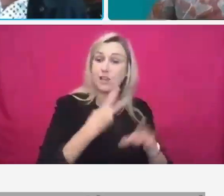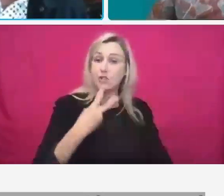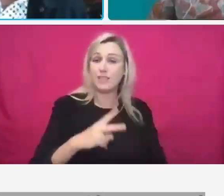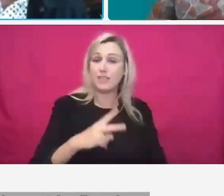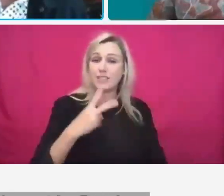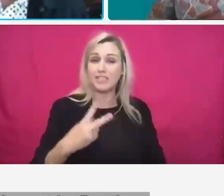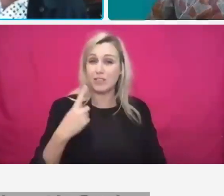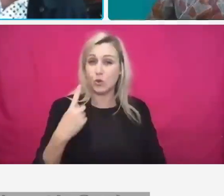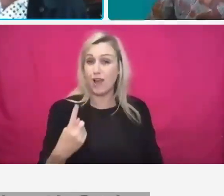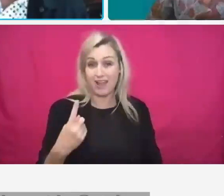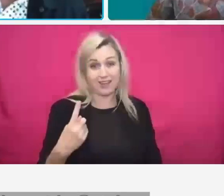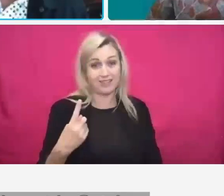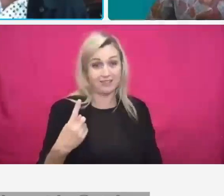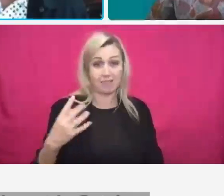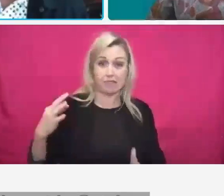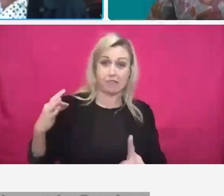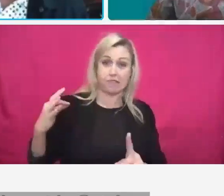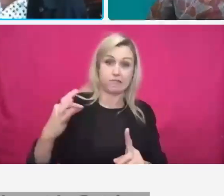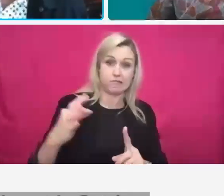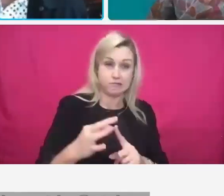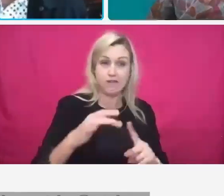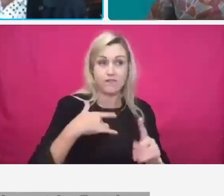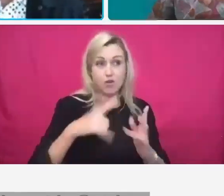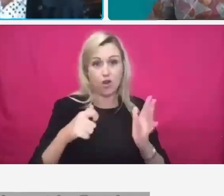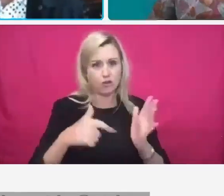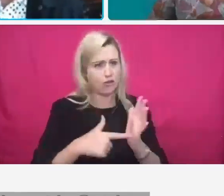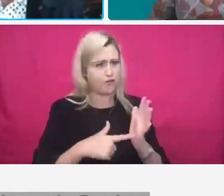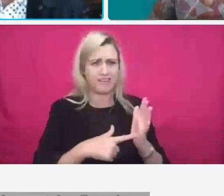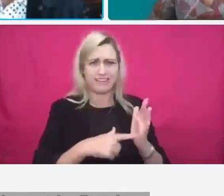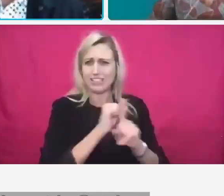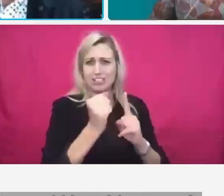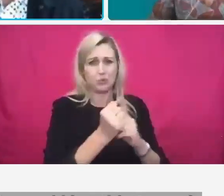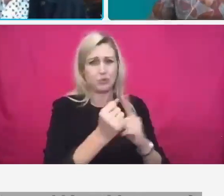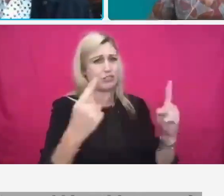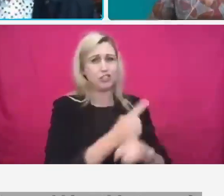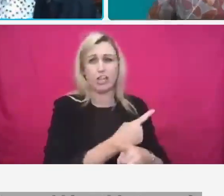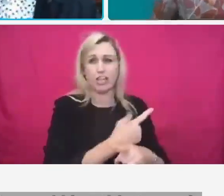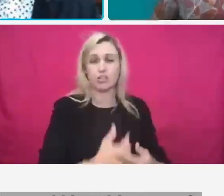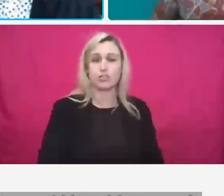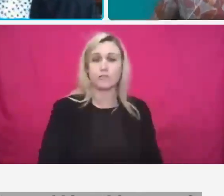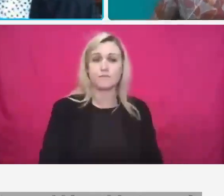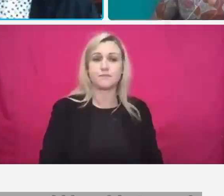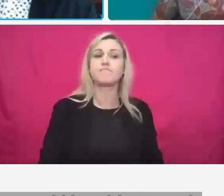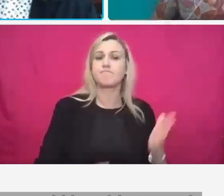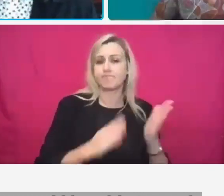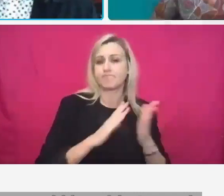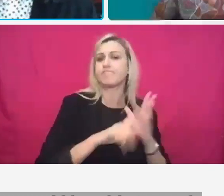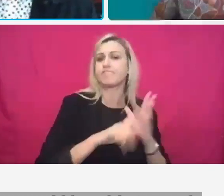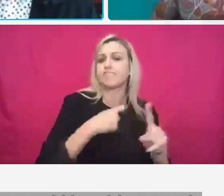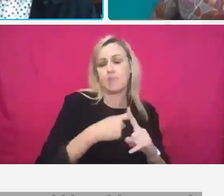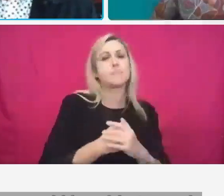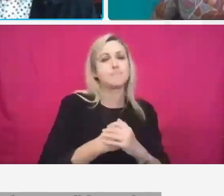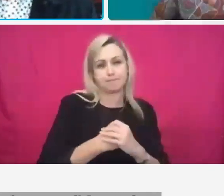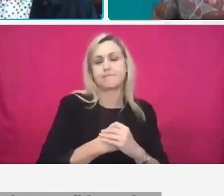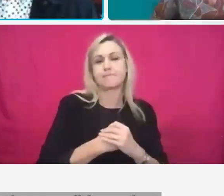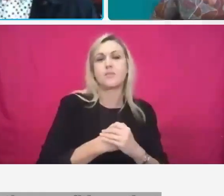comment is concerned that they will not be relevant in October. So look, that's definitely where you'd